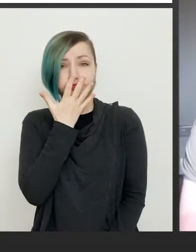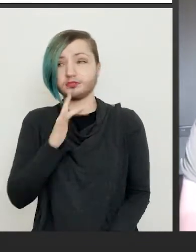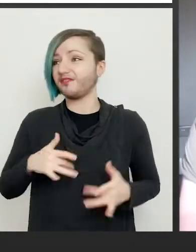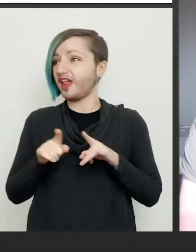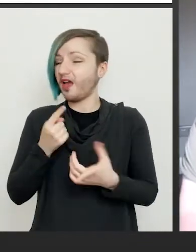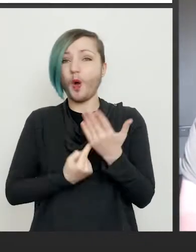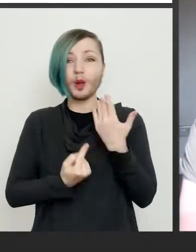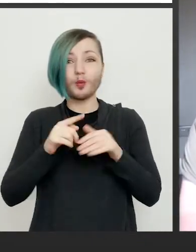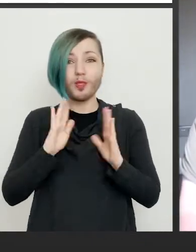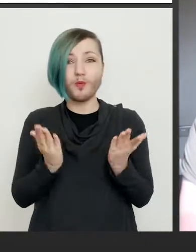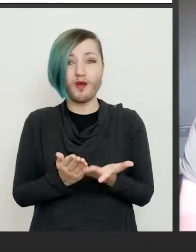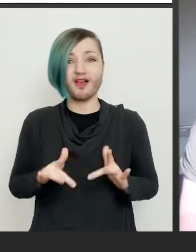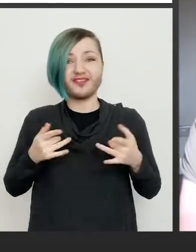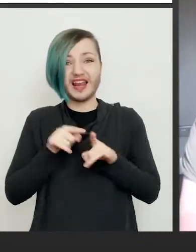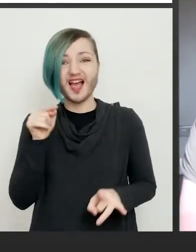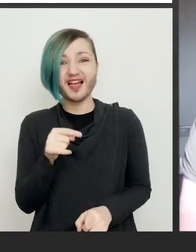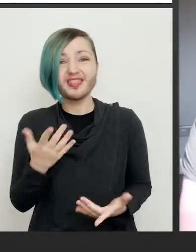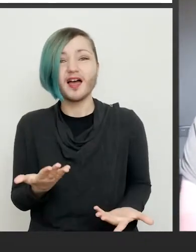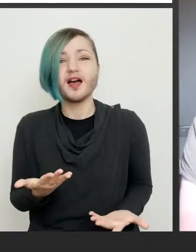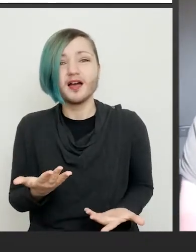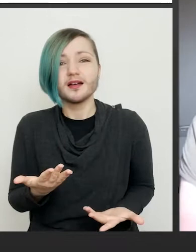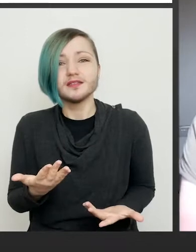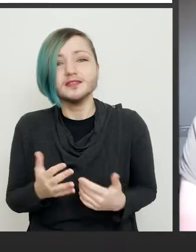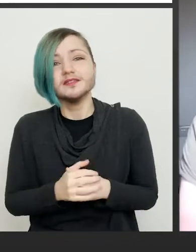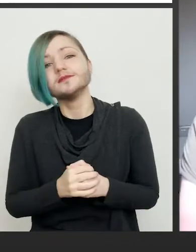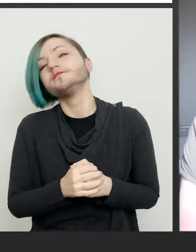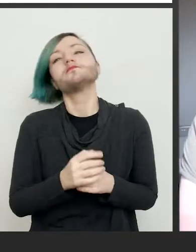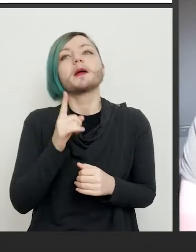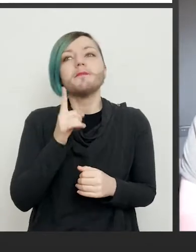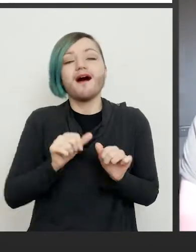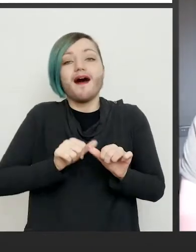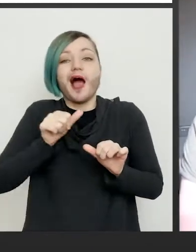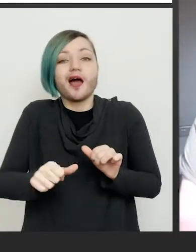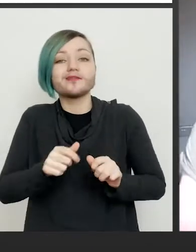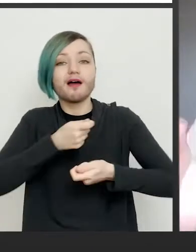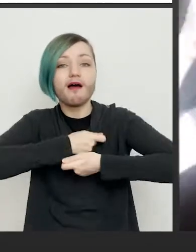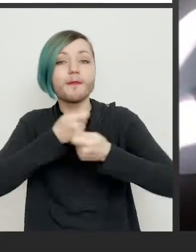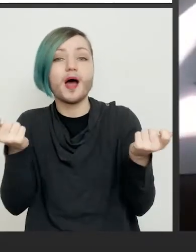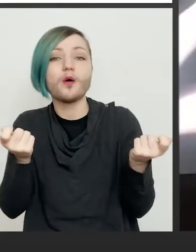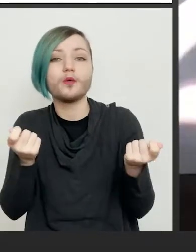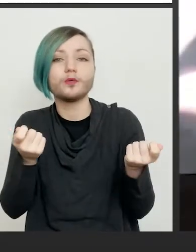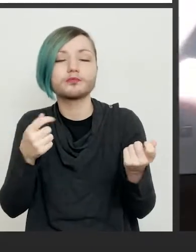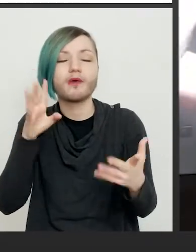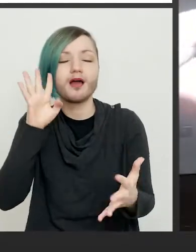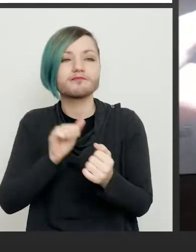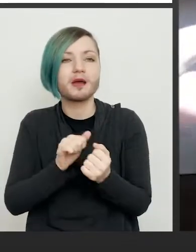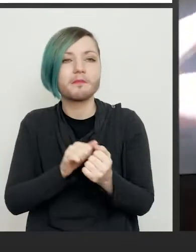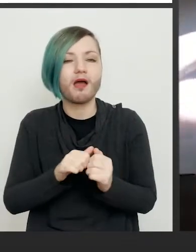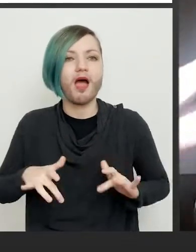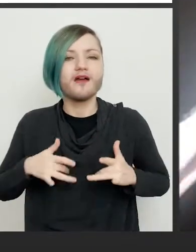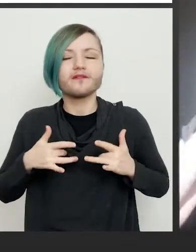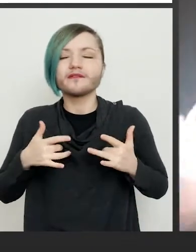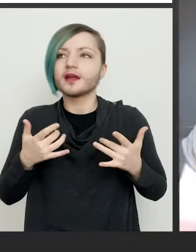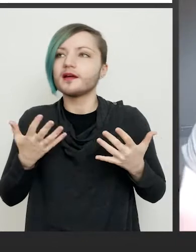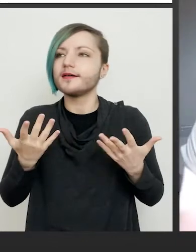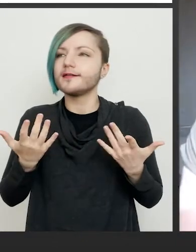only person in the world experiencing that. So, but having done so, I just remember this absolute feeling of